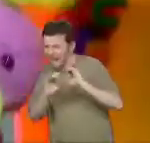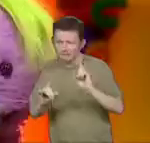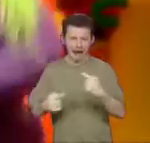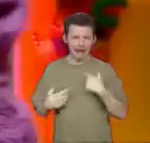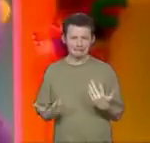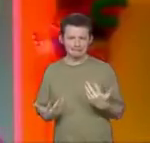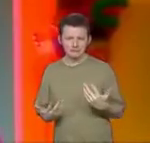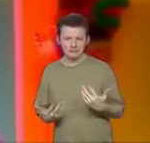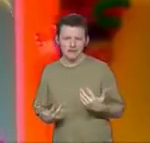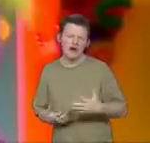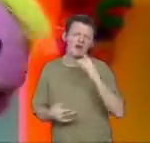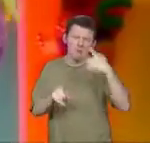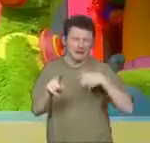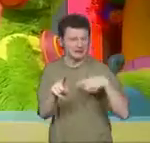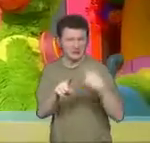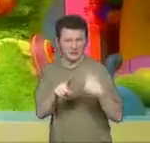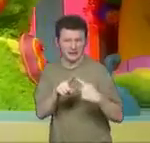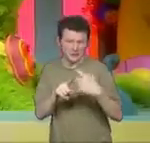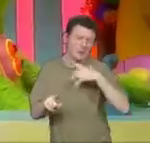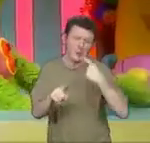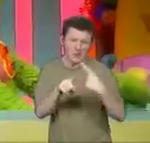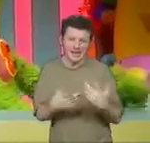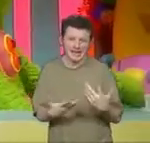Oh. Well, be quick, Groove, be quick.